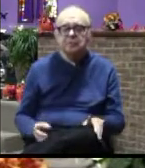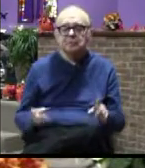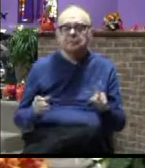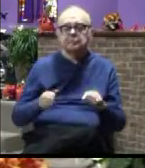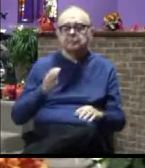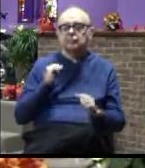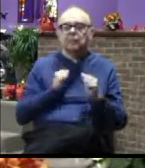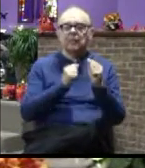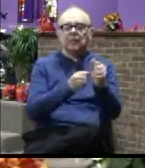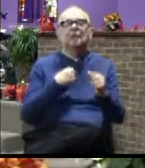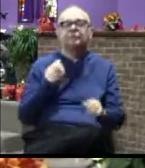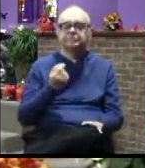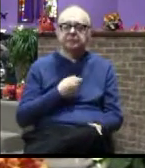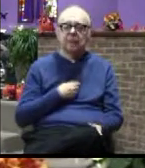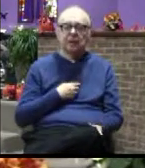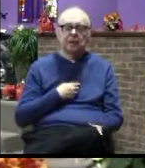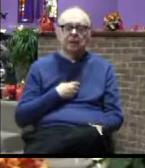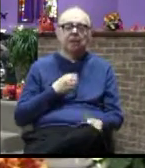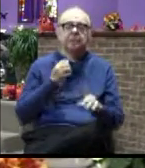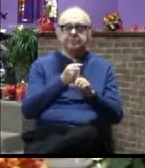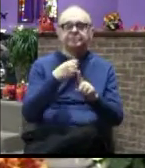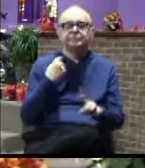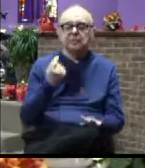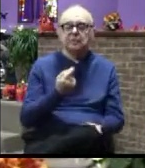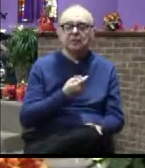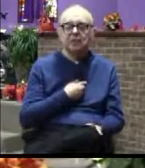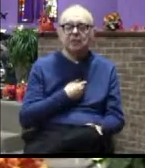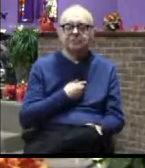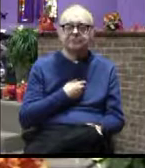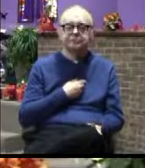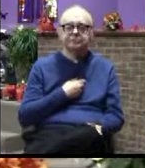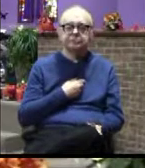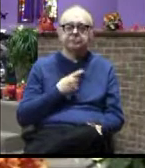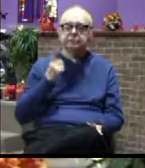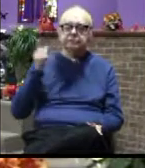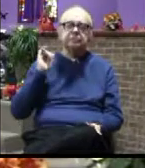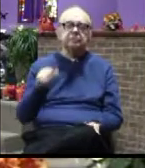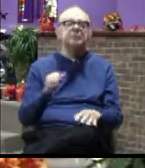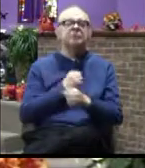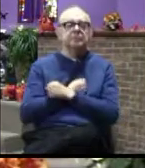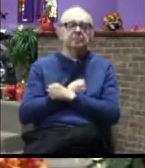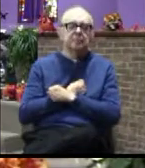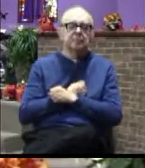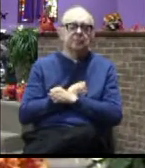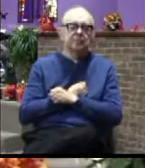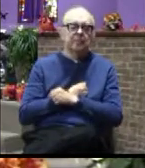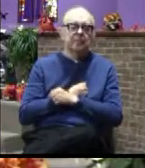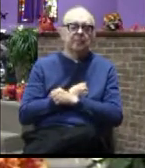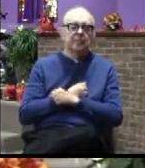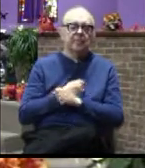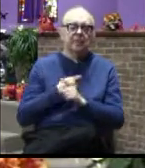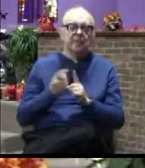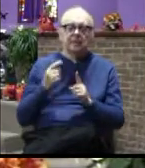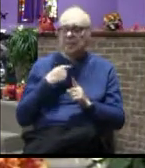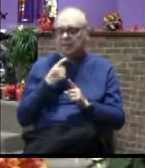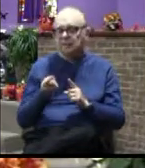When God pursues us and he catches us, he still loves us. Look what he says